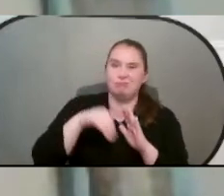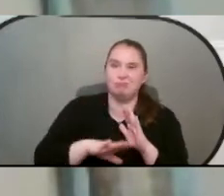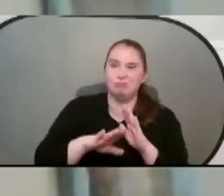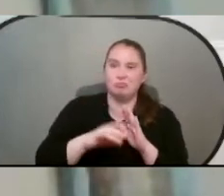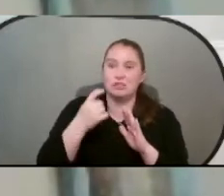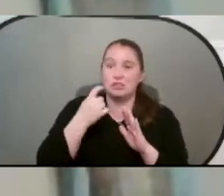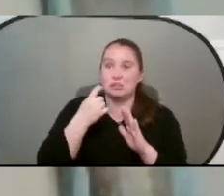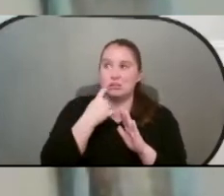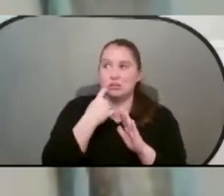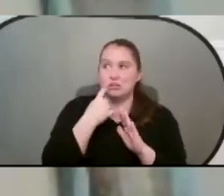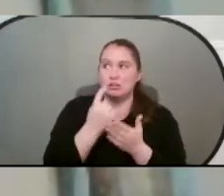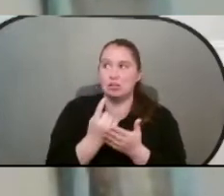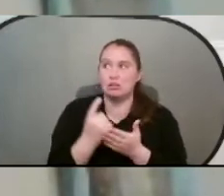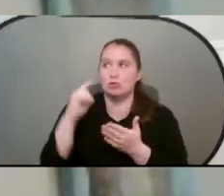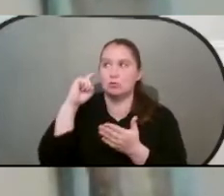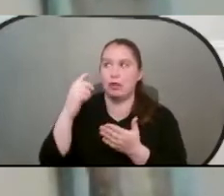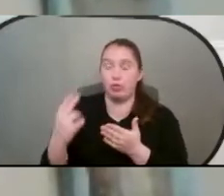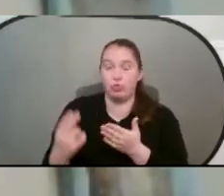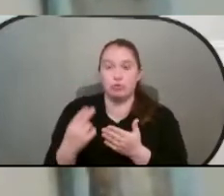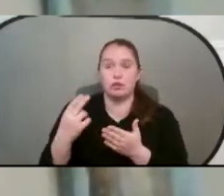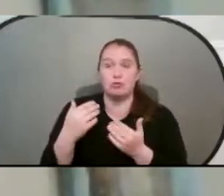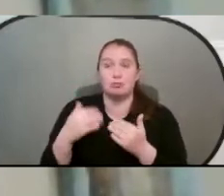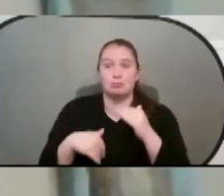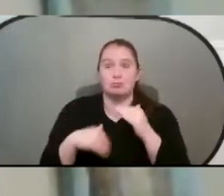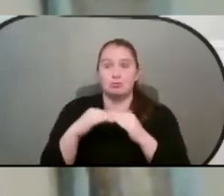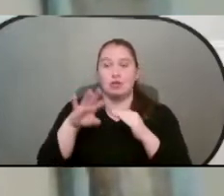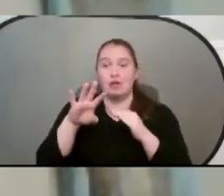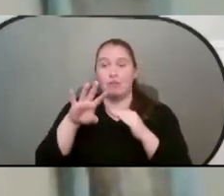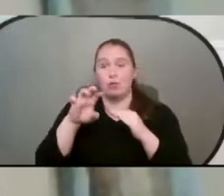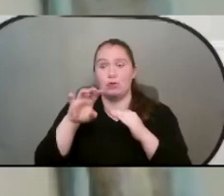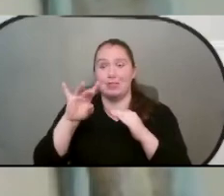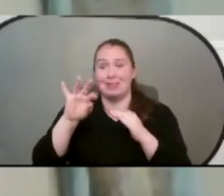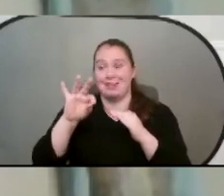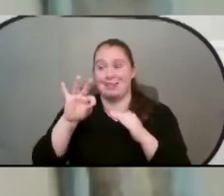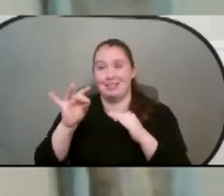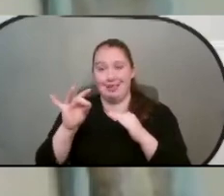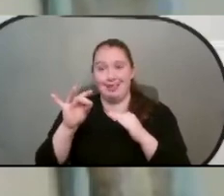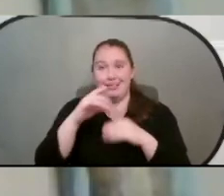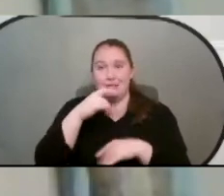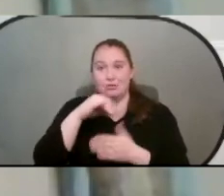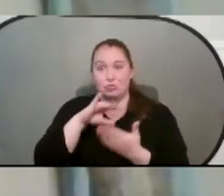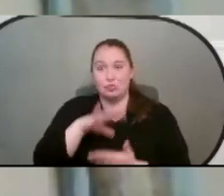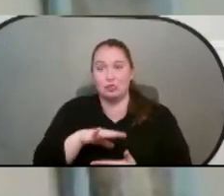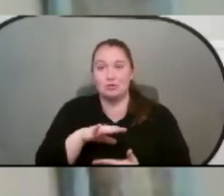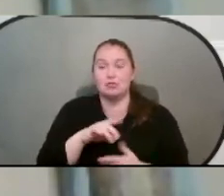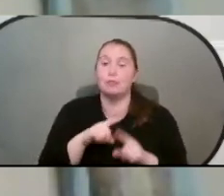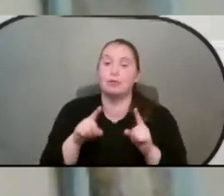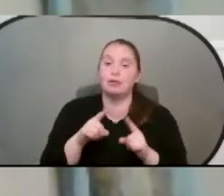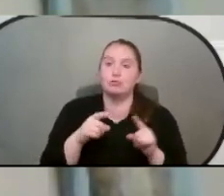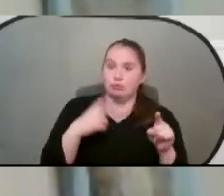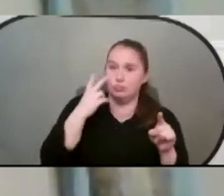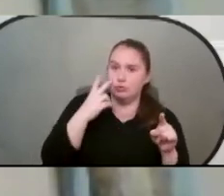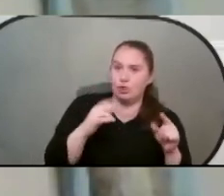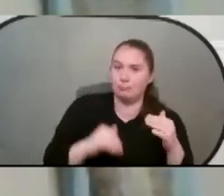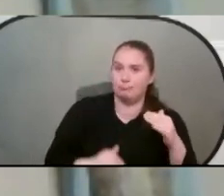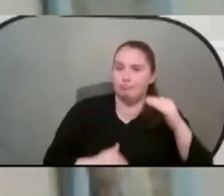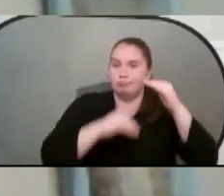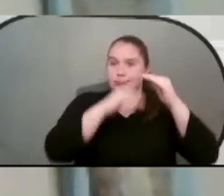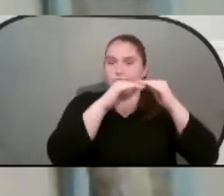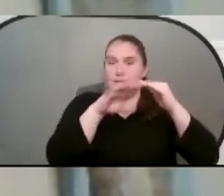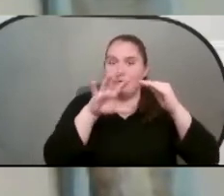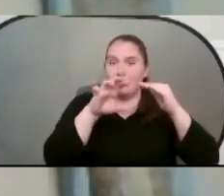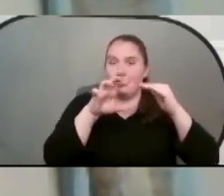last, I would say Thursday was about 498 kids, but like you saw, we can get up to